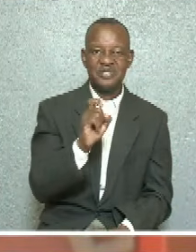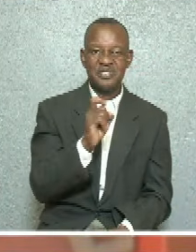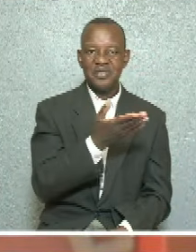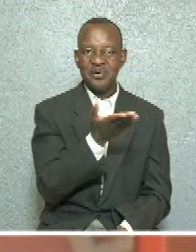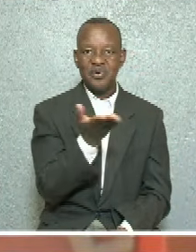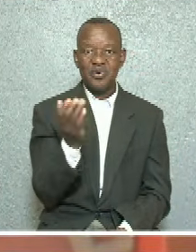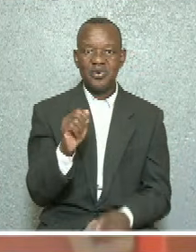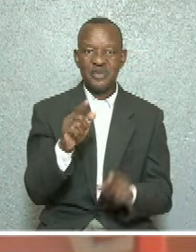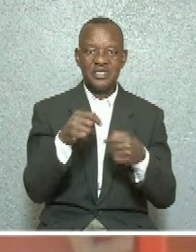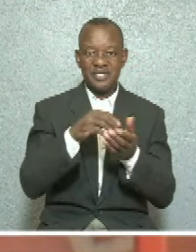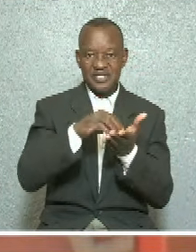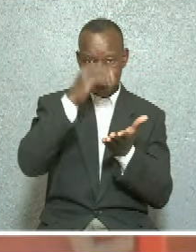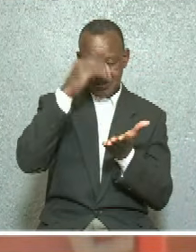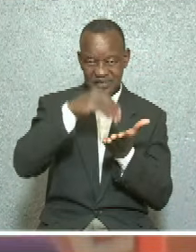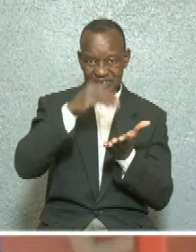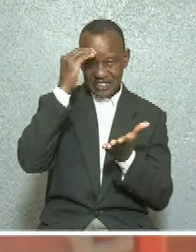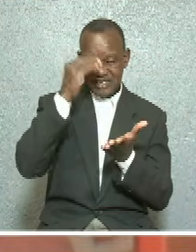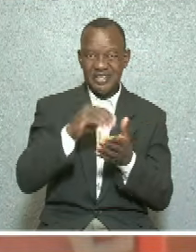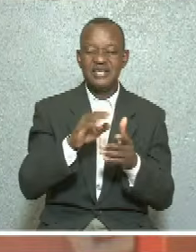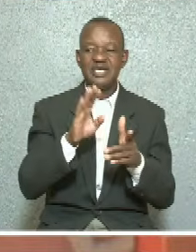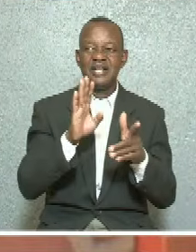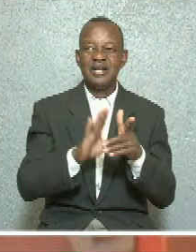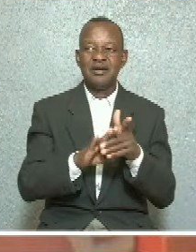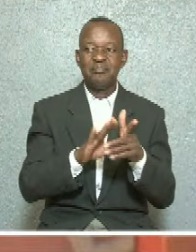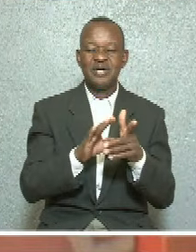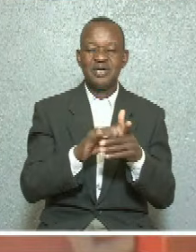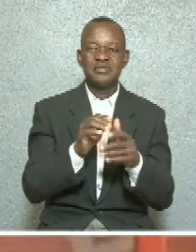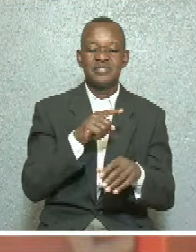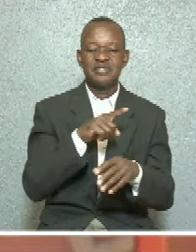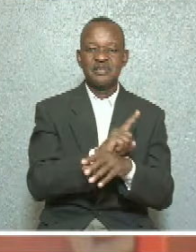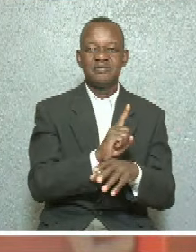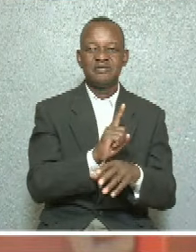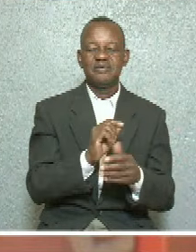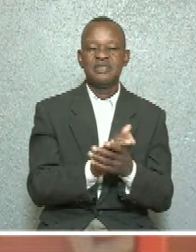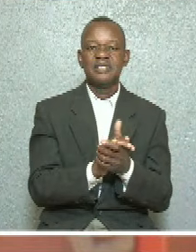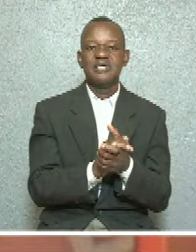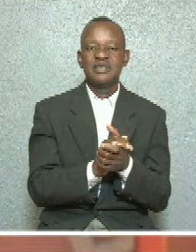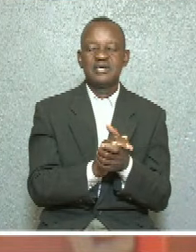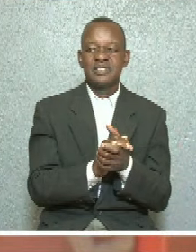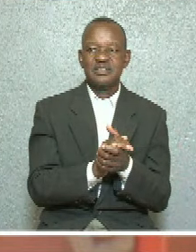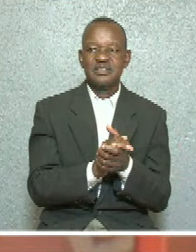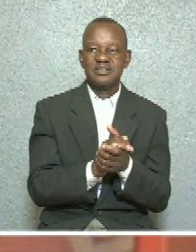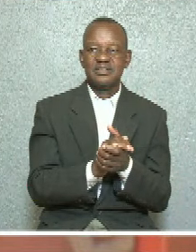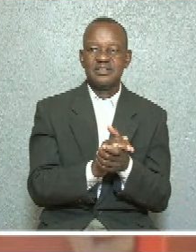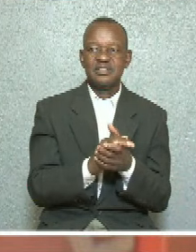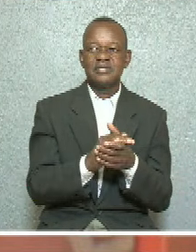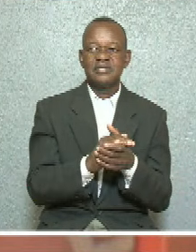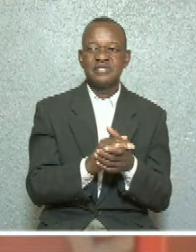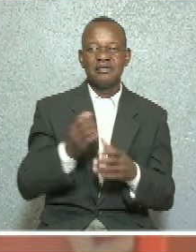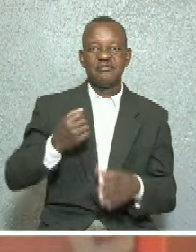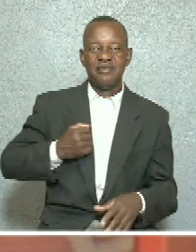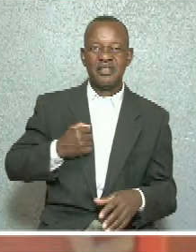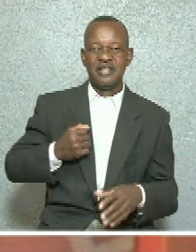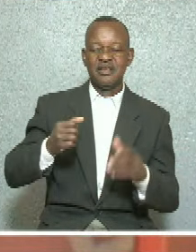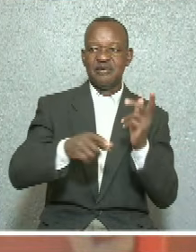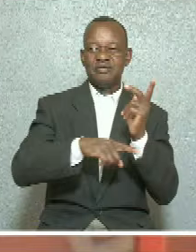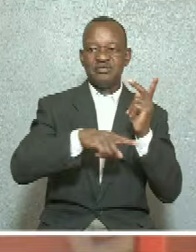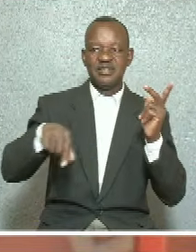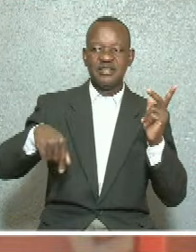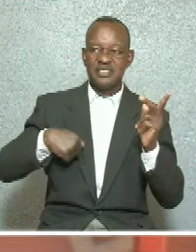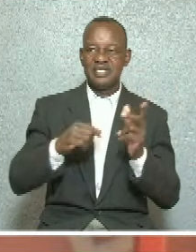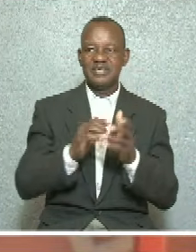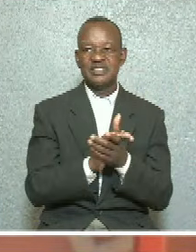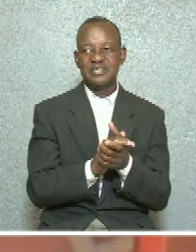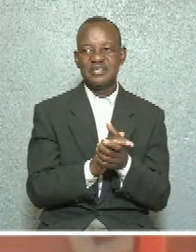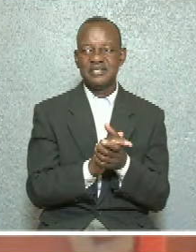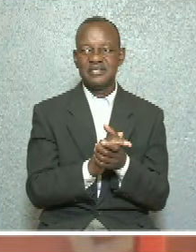Father, is there any part of him that you feel is similar to you, or something that you would like to do that he has done?